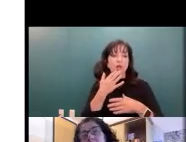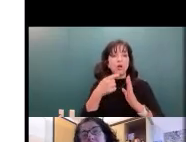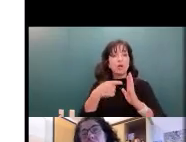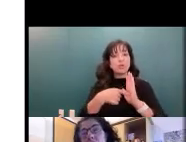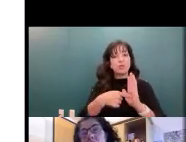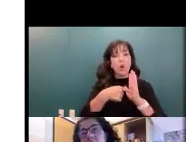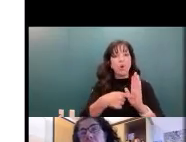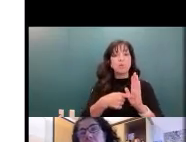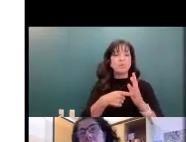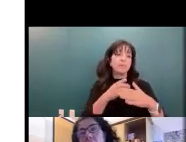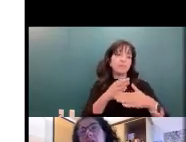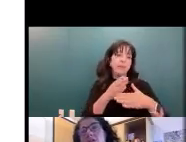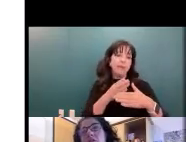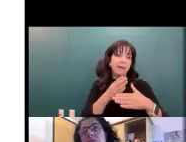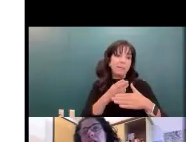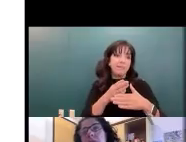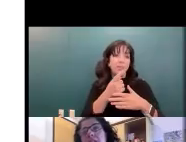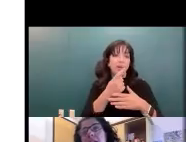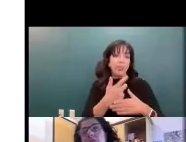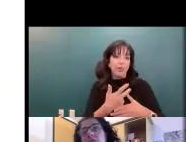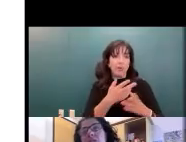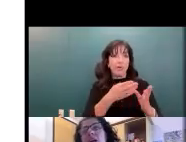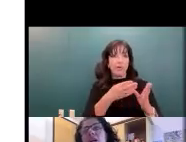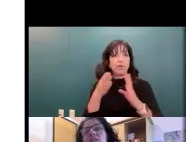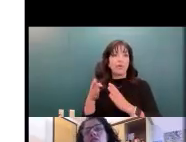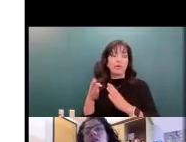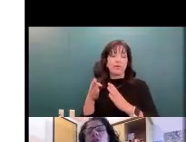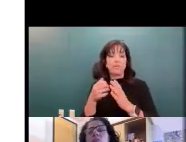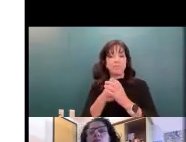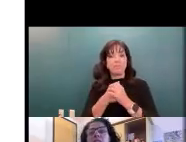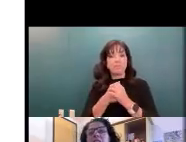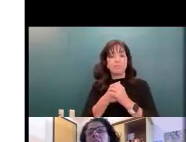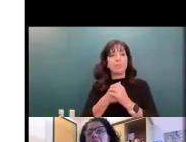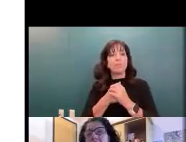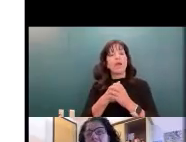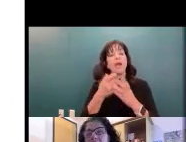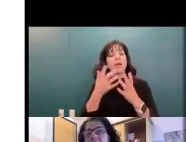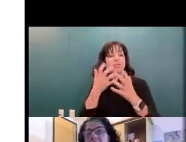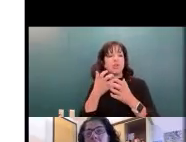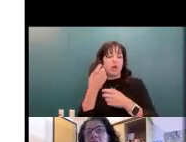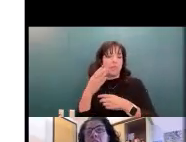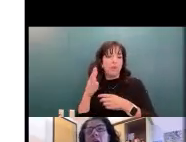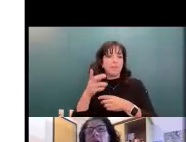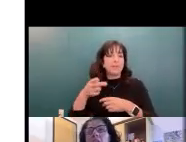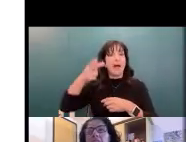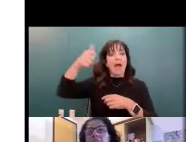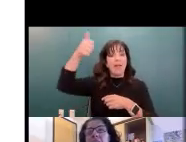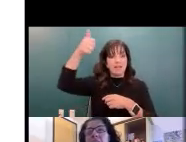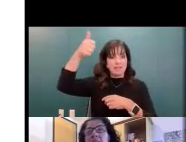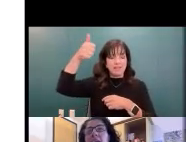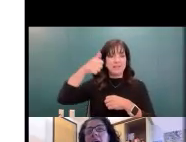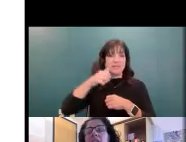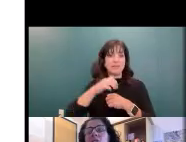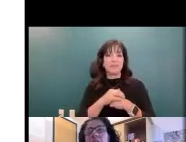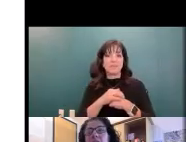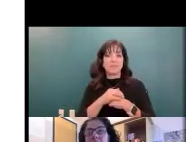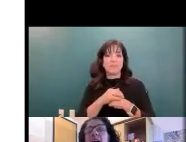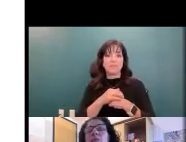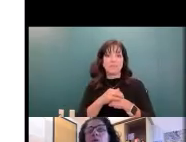the medium third socioeconomic status tertile, and this darker blue is the highest.